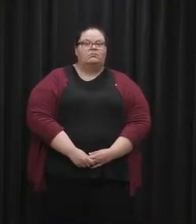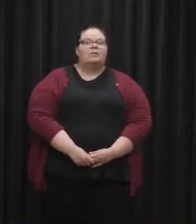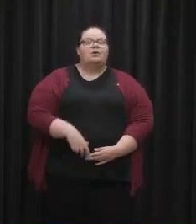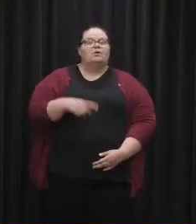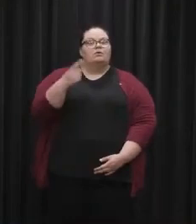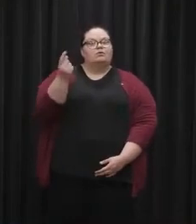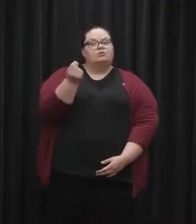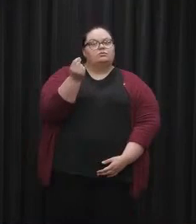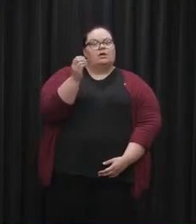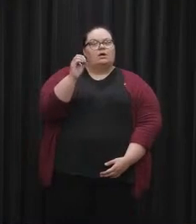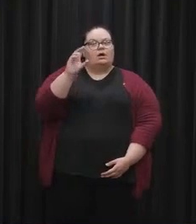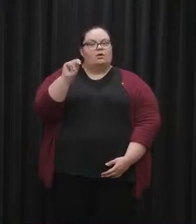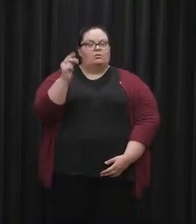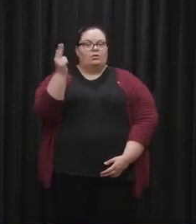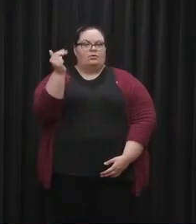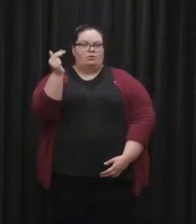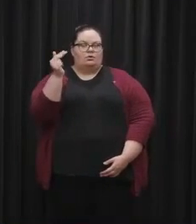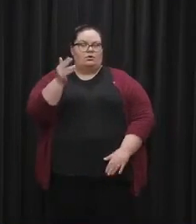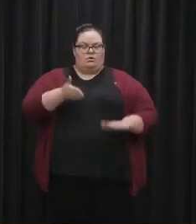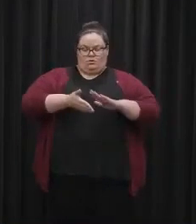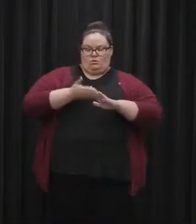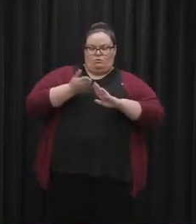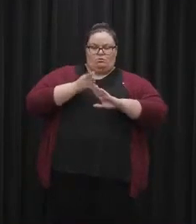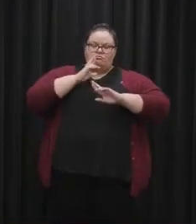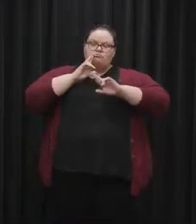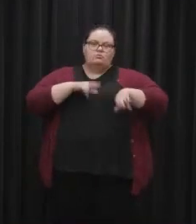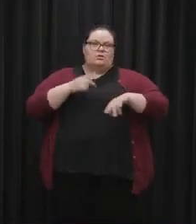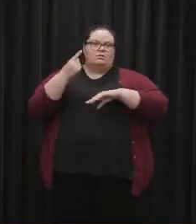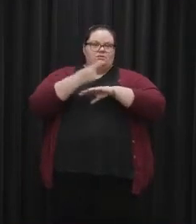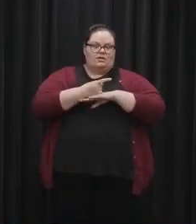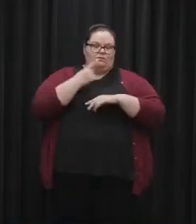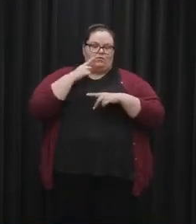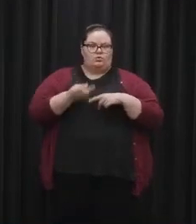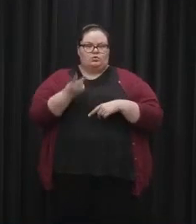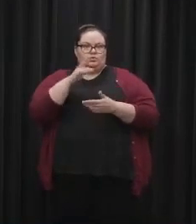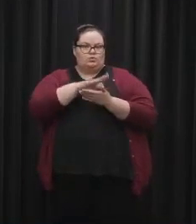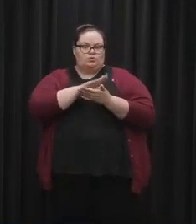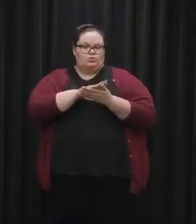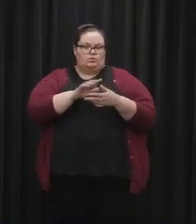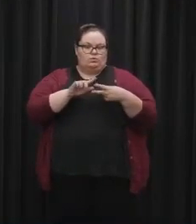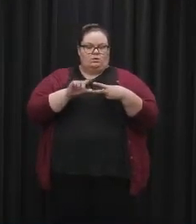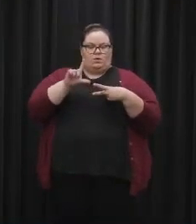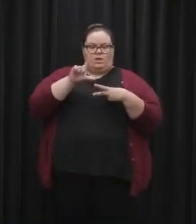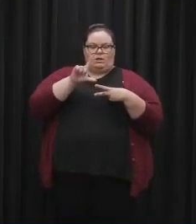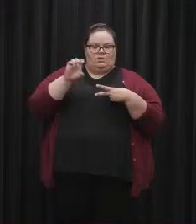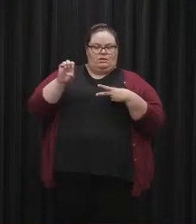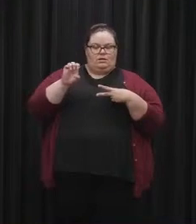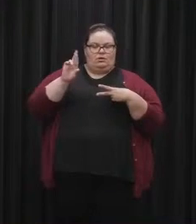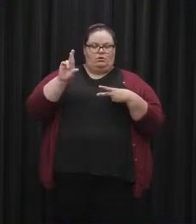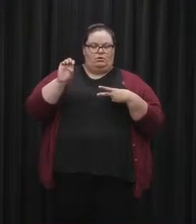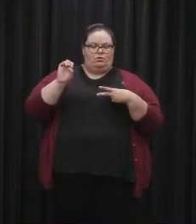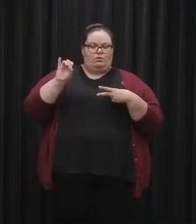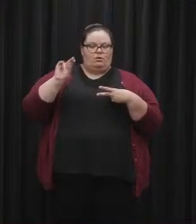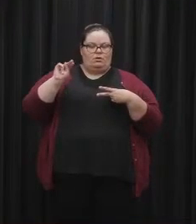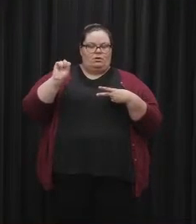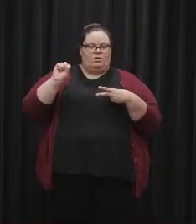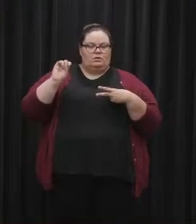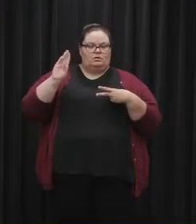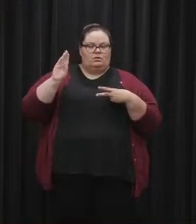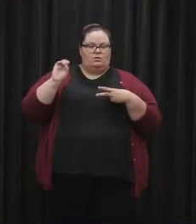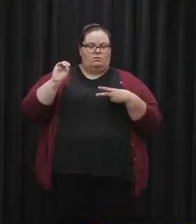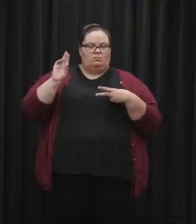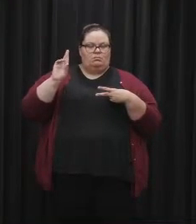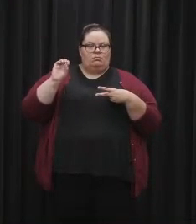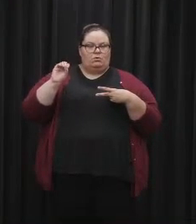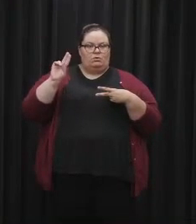Tuesday, October 13, we're going to have an operational response day for Ely, Rainsborough, and Académie Notre-Dame. So that means that for students, that they will not